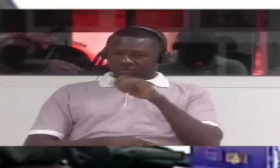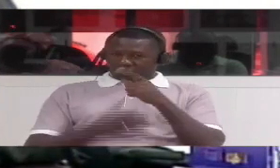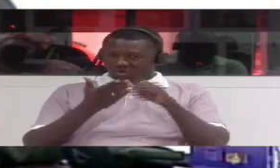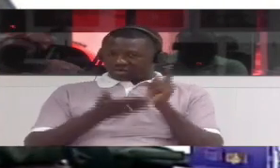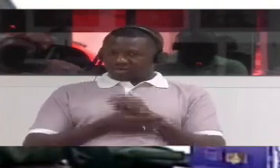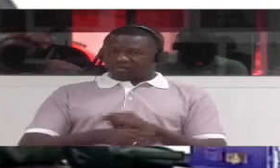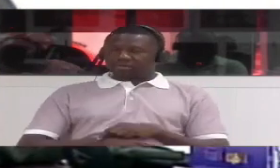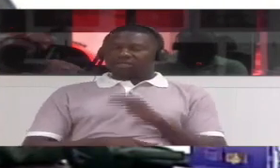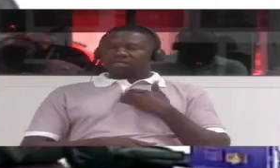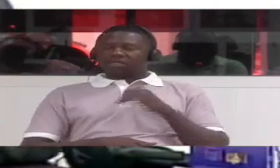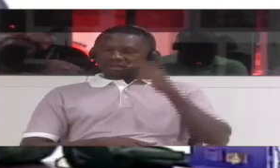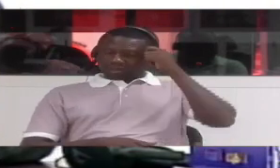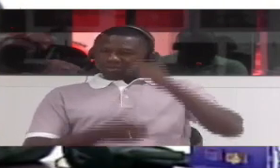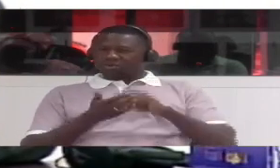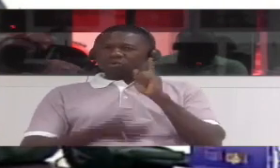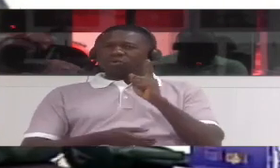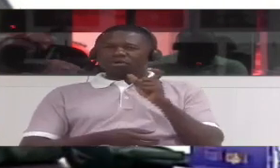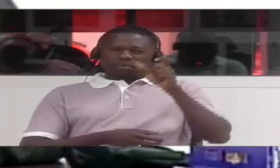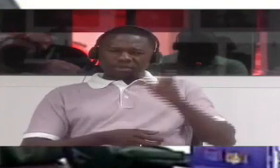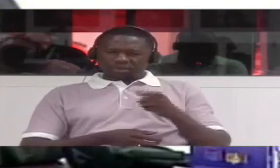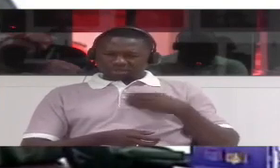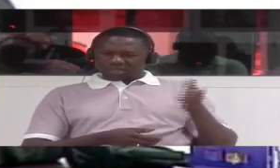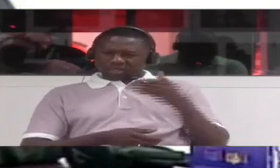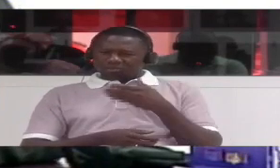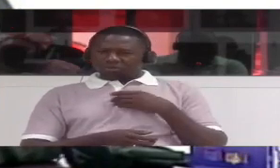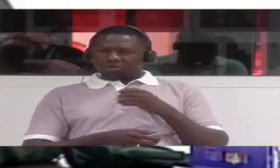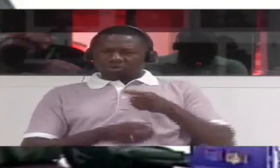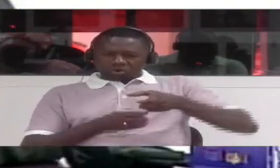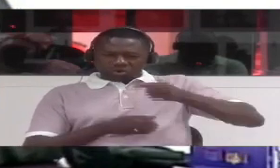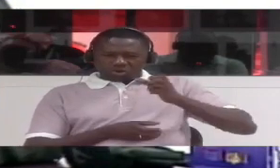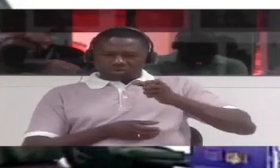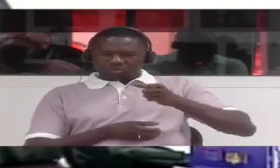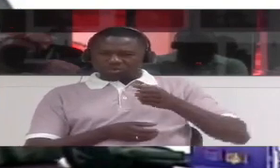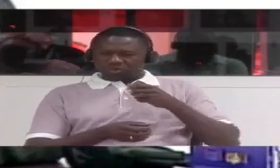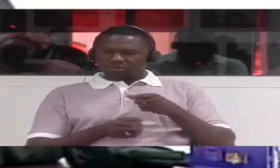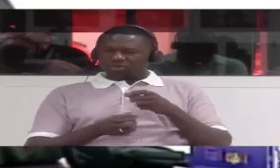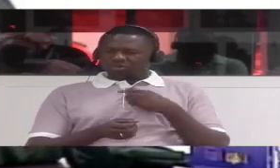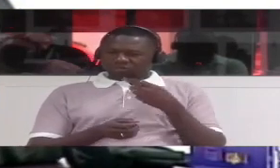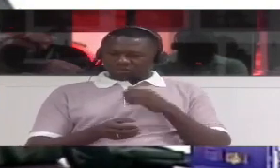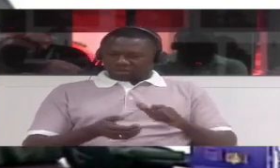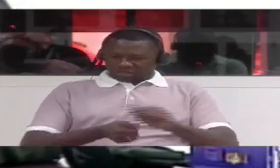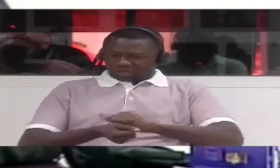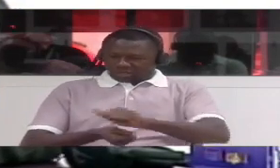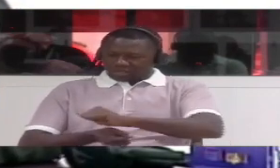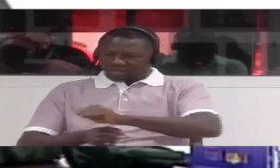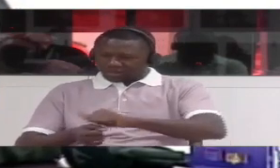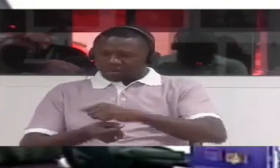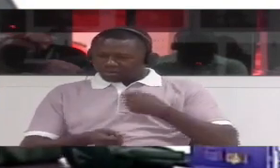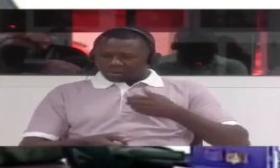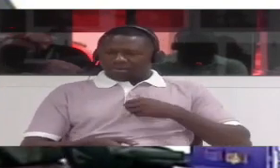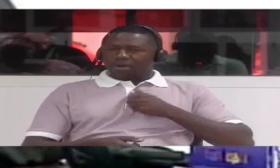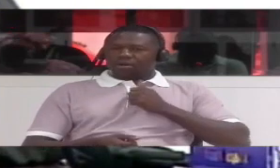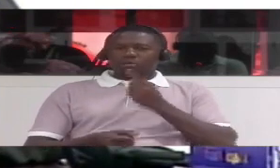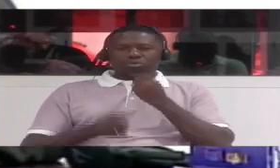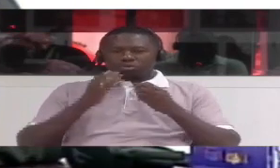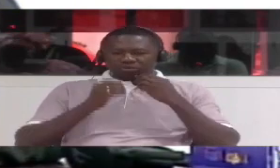the NIA, came with a cup or something like that, and he was cleaning my blood from the carpets,